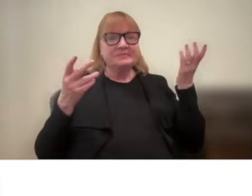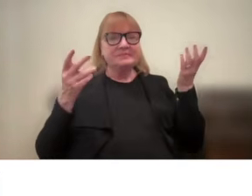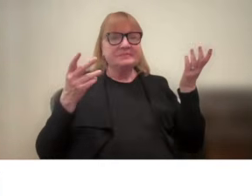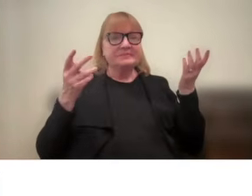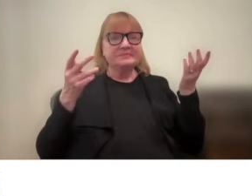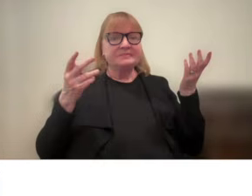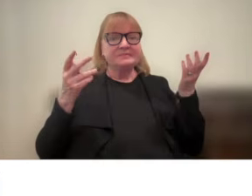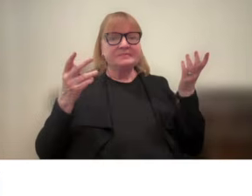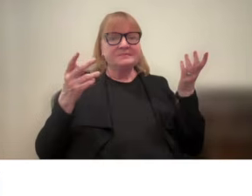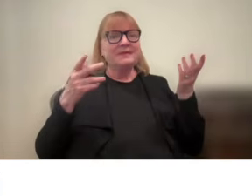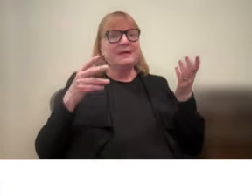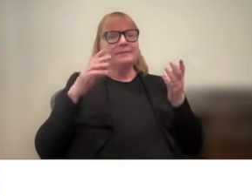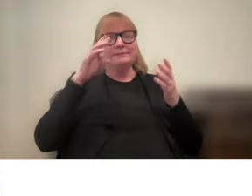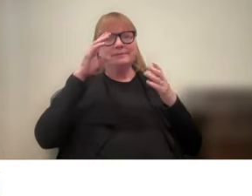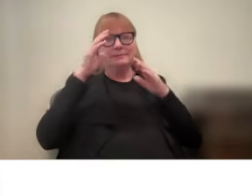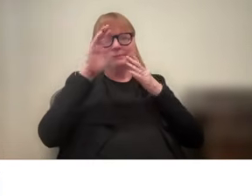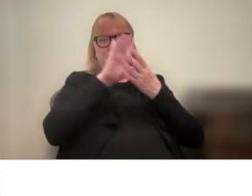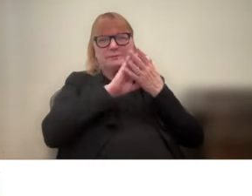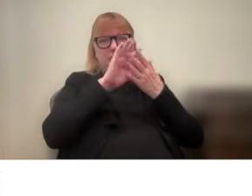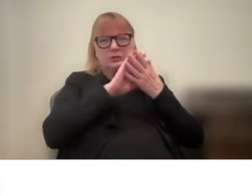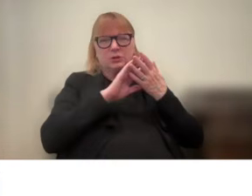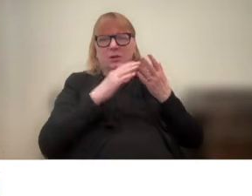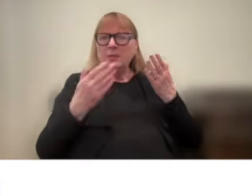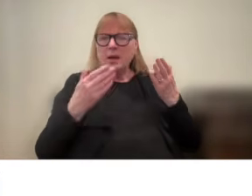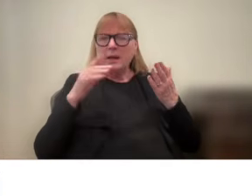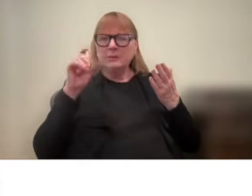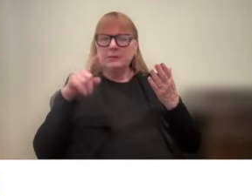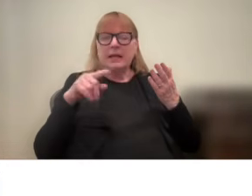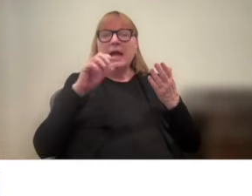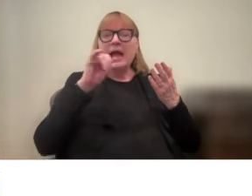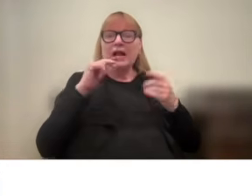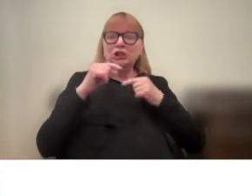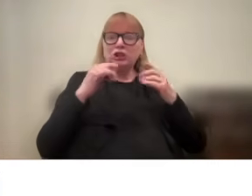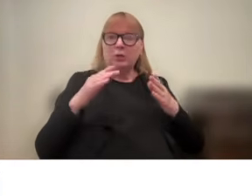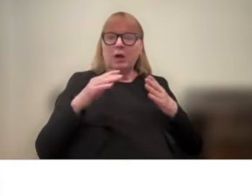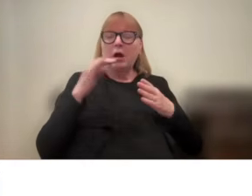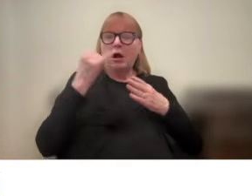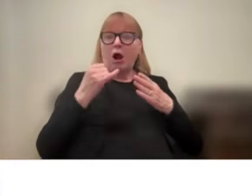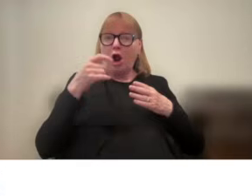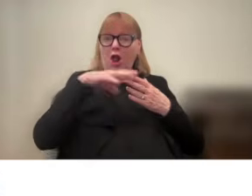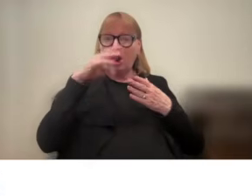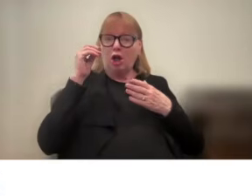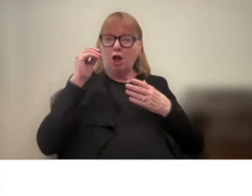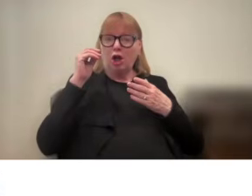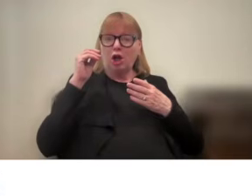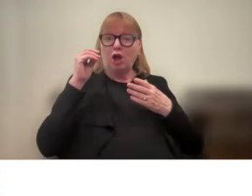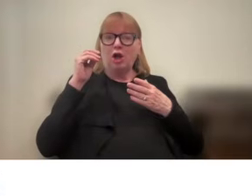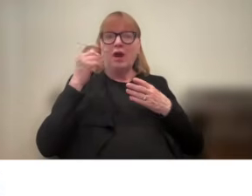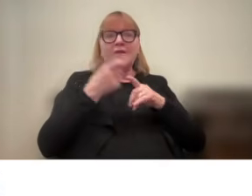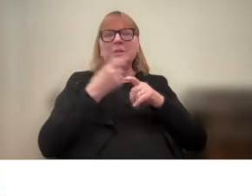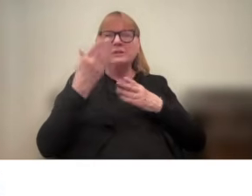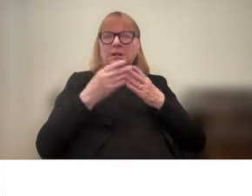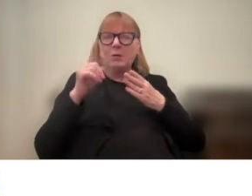uh, obscured, perhaps? That AI generated art learned from